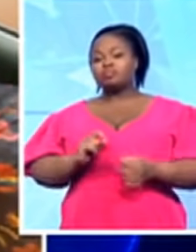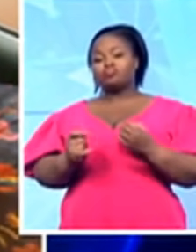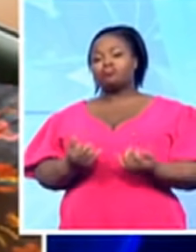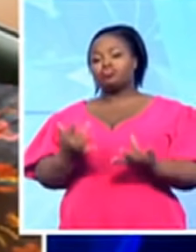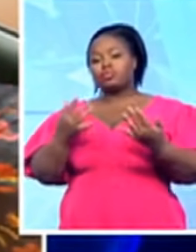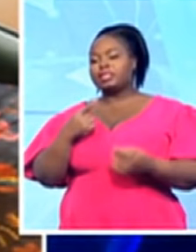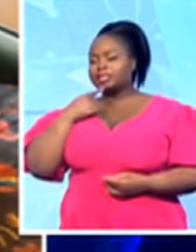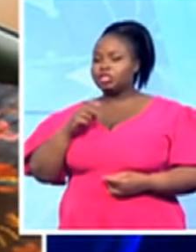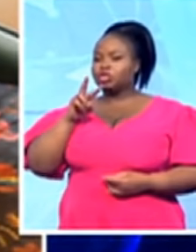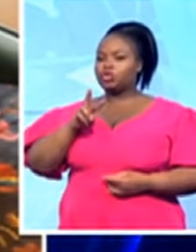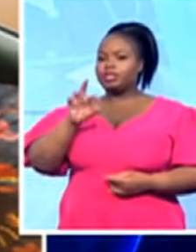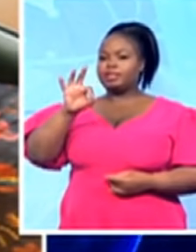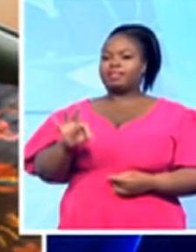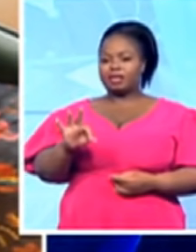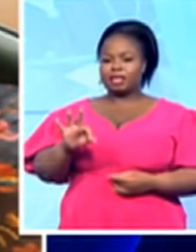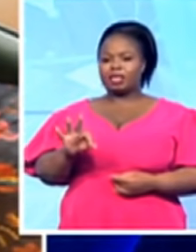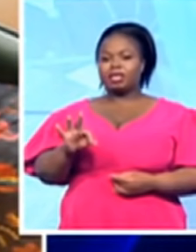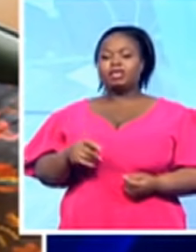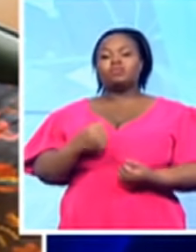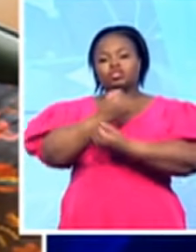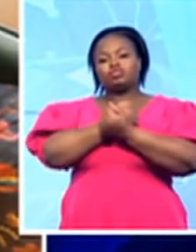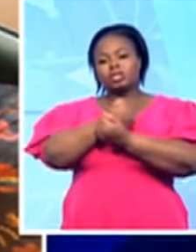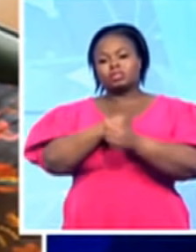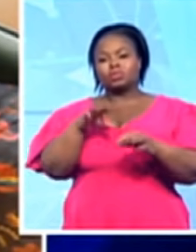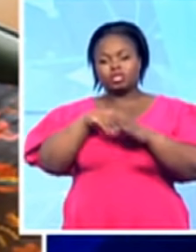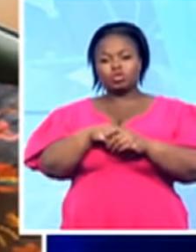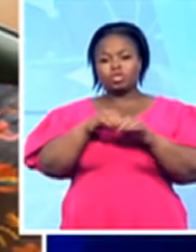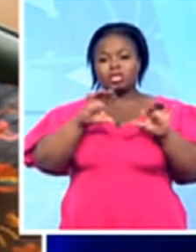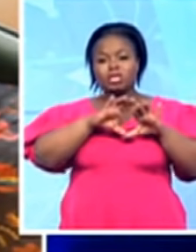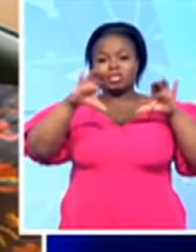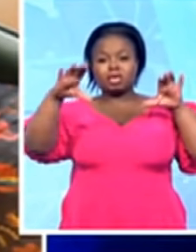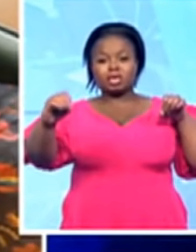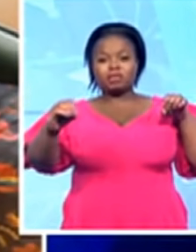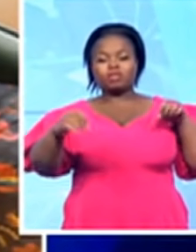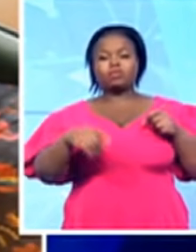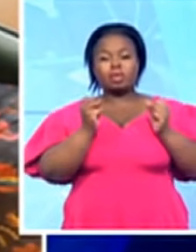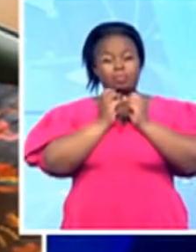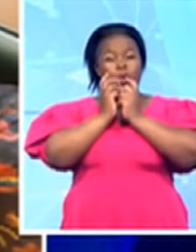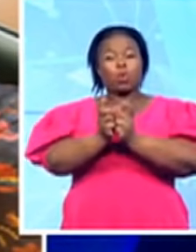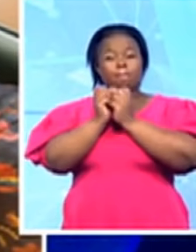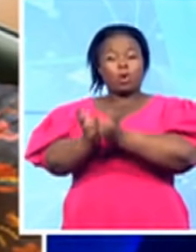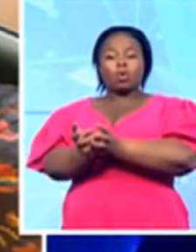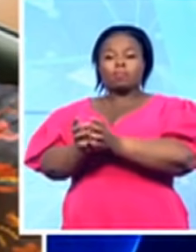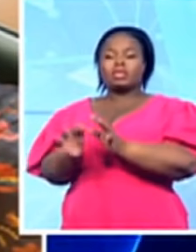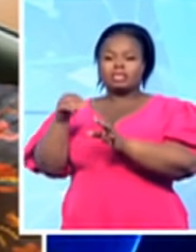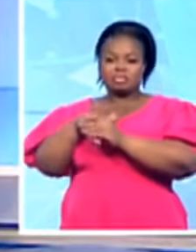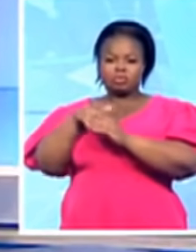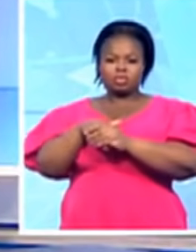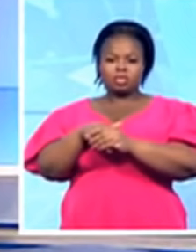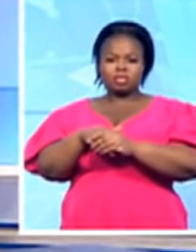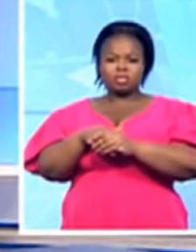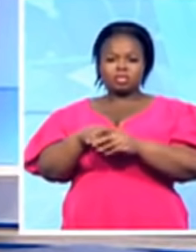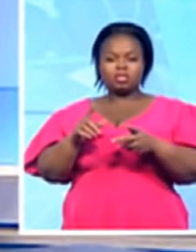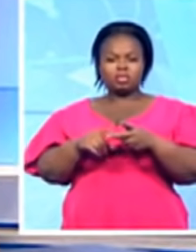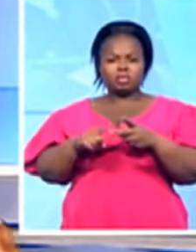that included a tanker which was carrying a highly flammable, dangerous good substance, as well as a car carrier. So 23